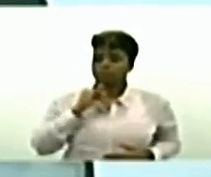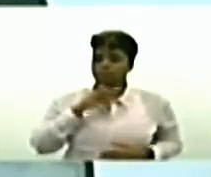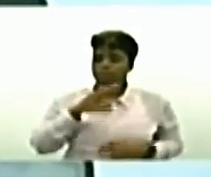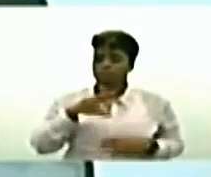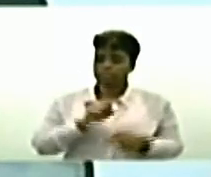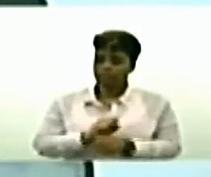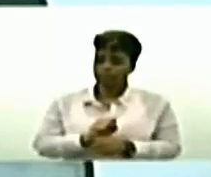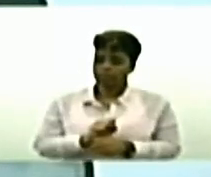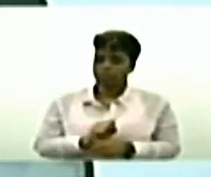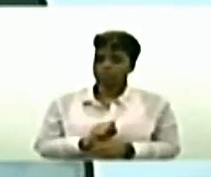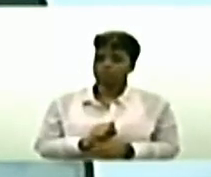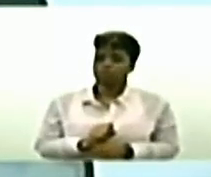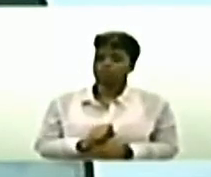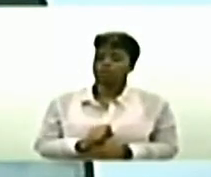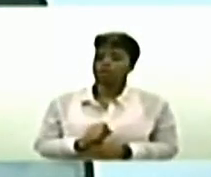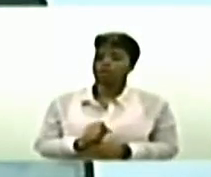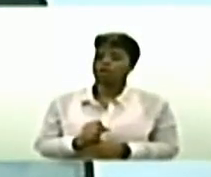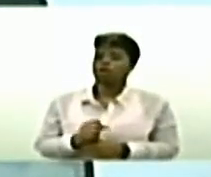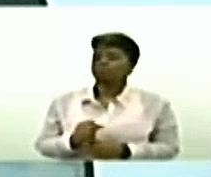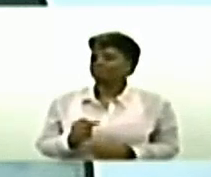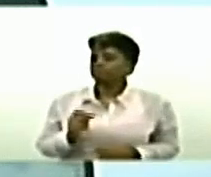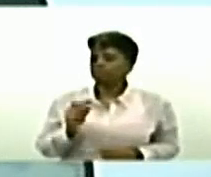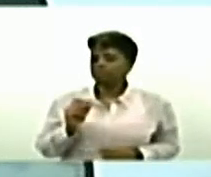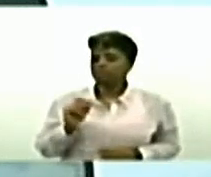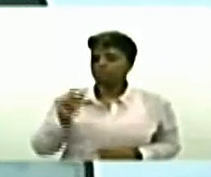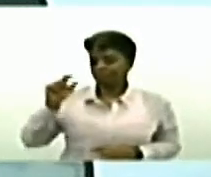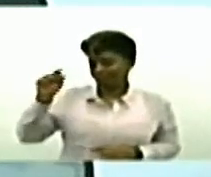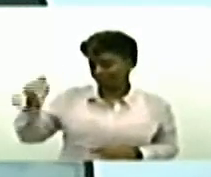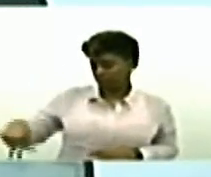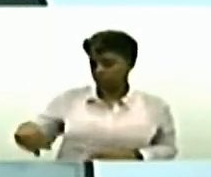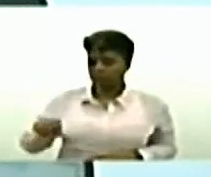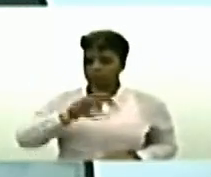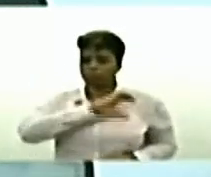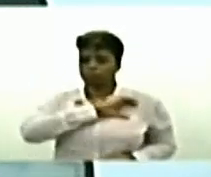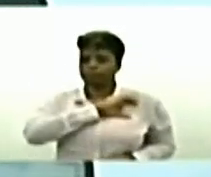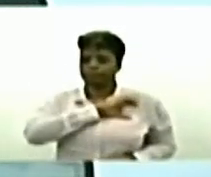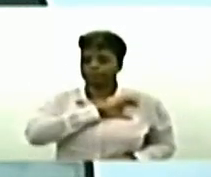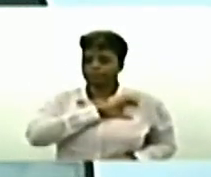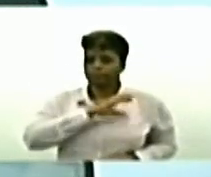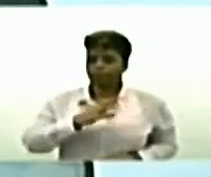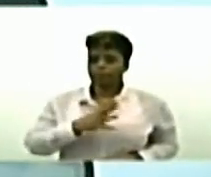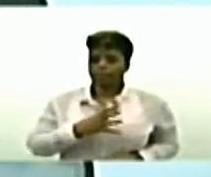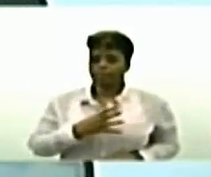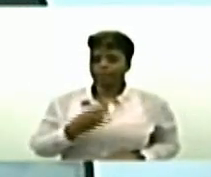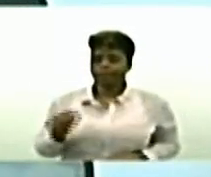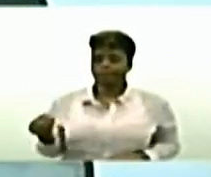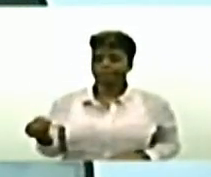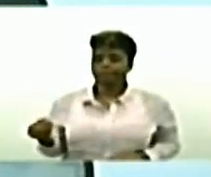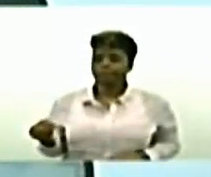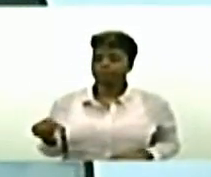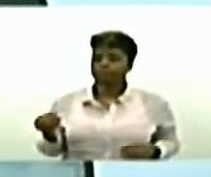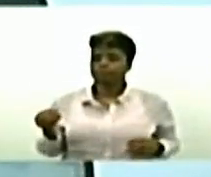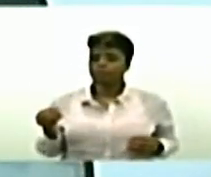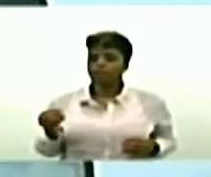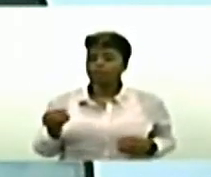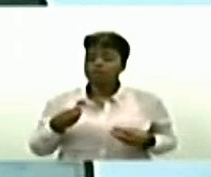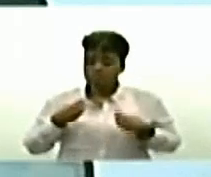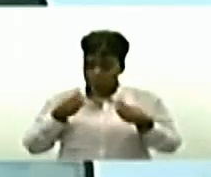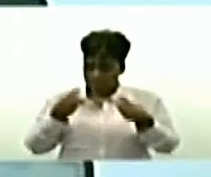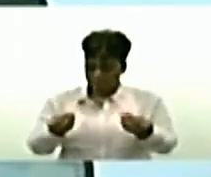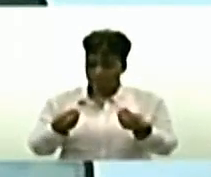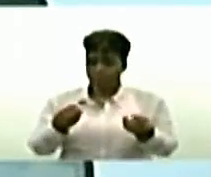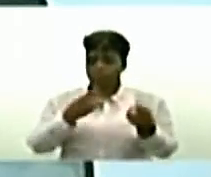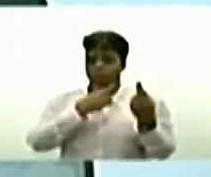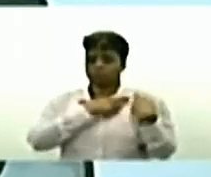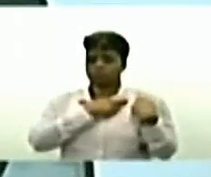of the litter wardens and the pairing of responsibilities to the traffic wardens.